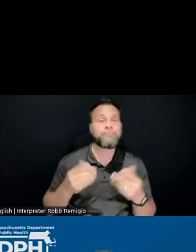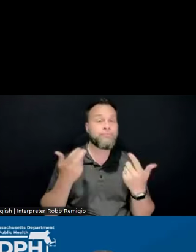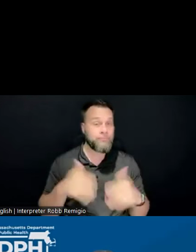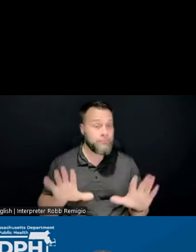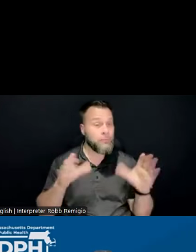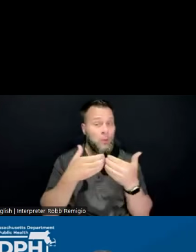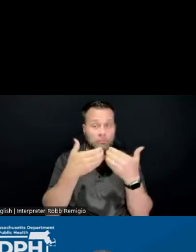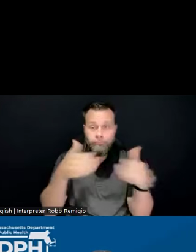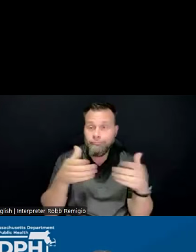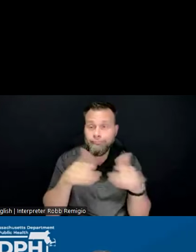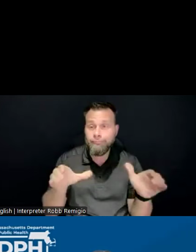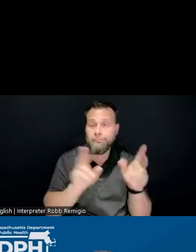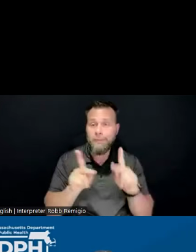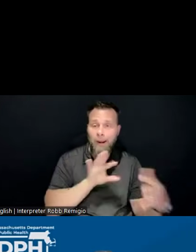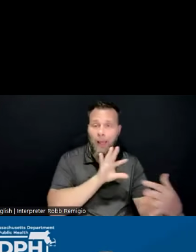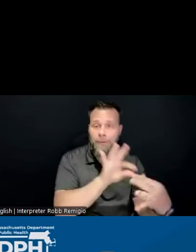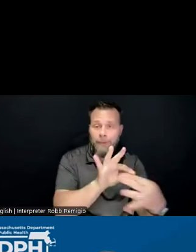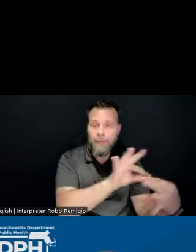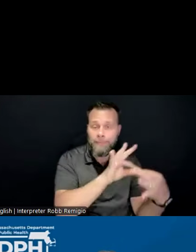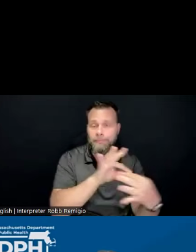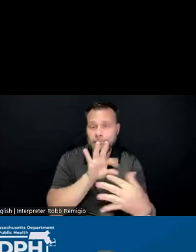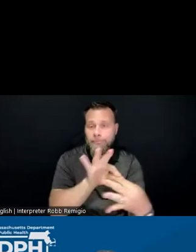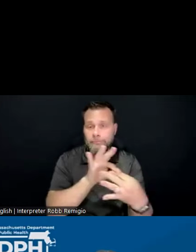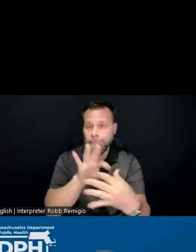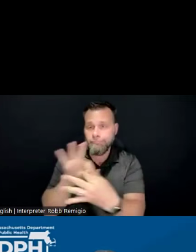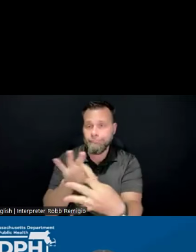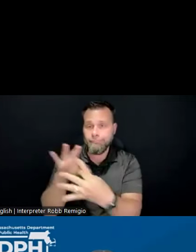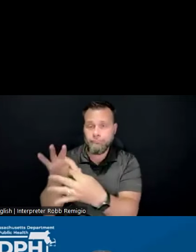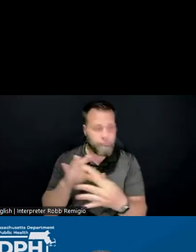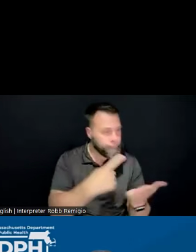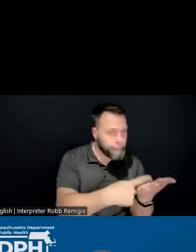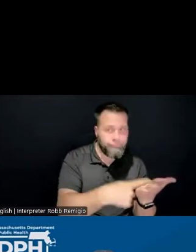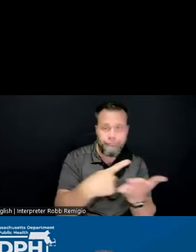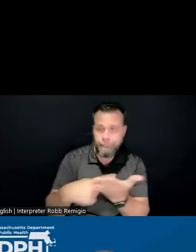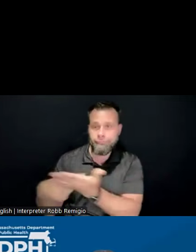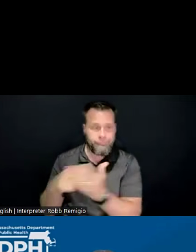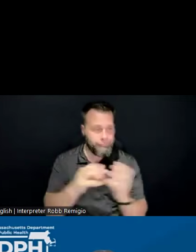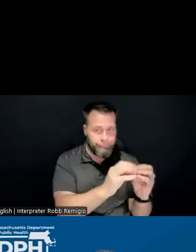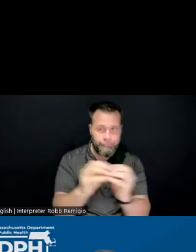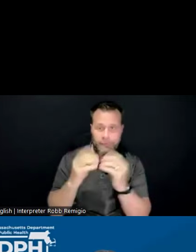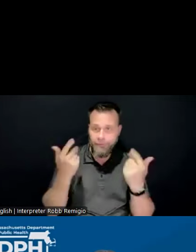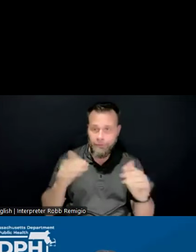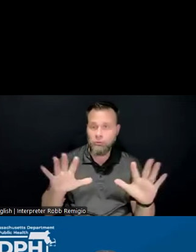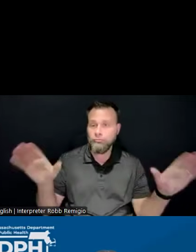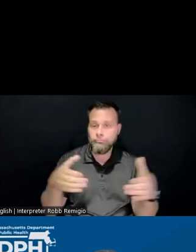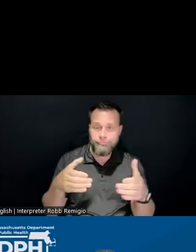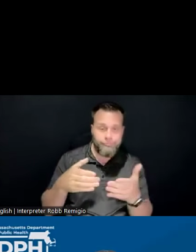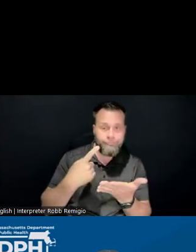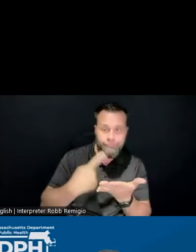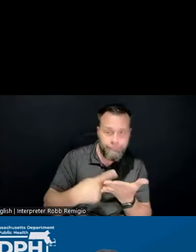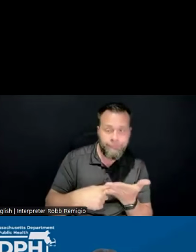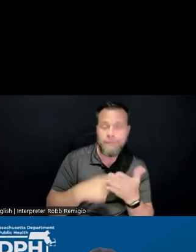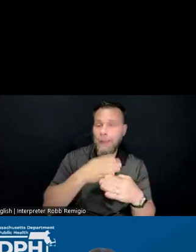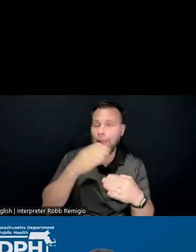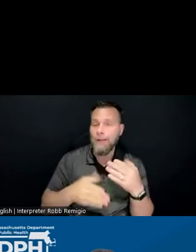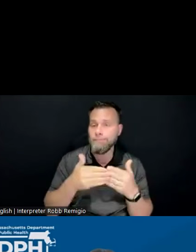across the state who might be doing similar work or having similar interests. Then we'll wrap up and talk about some next steps and what we'll share